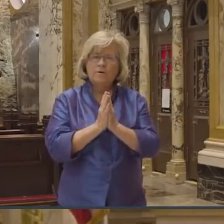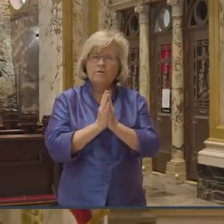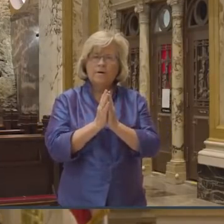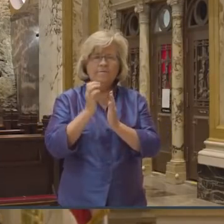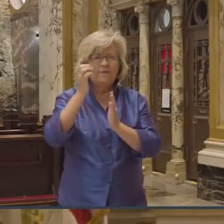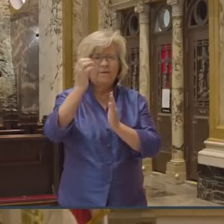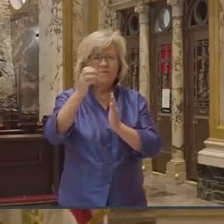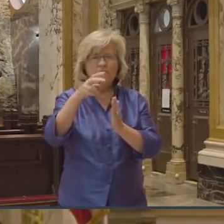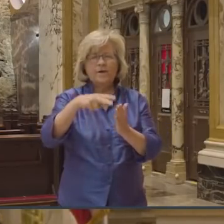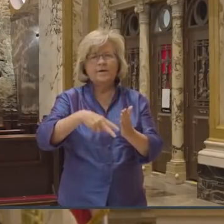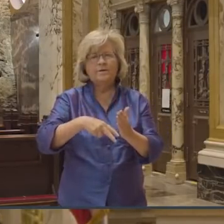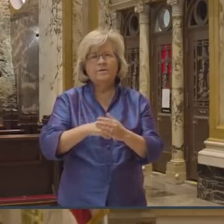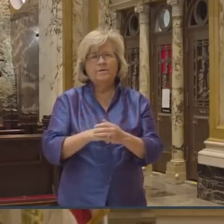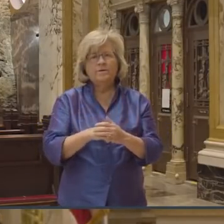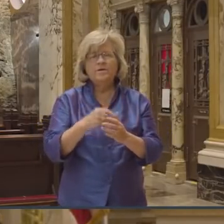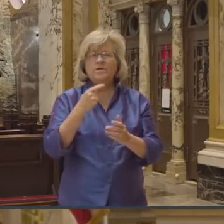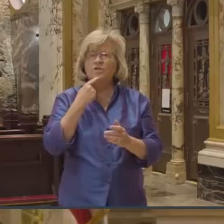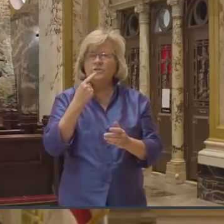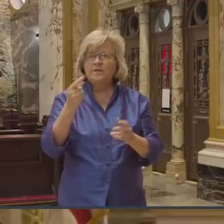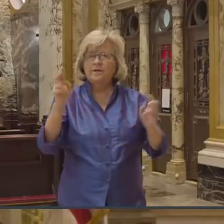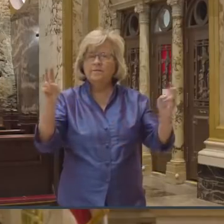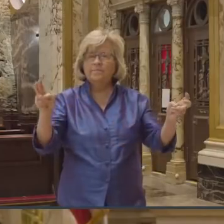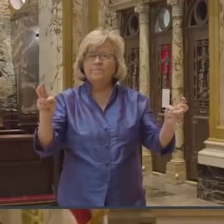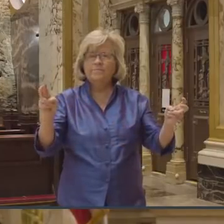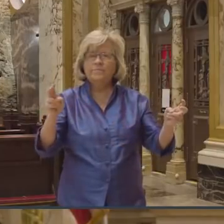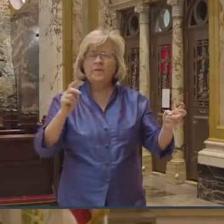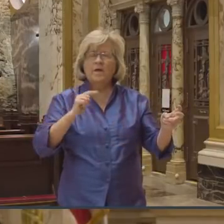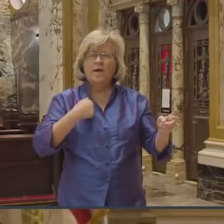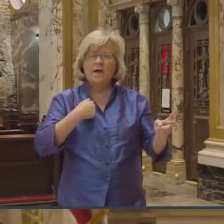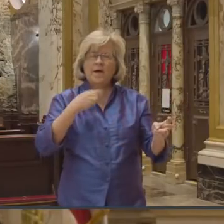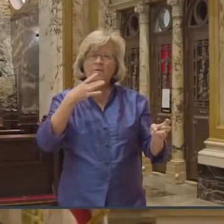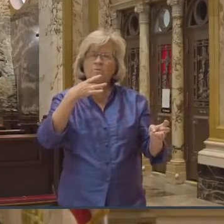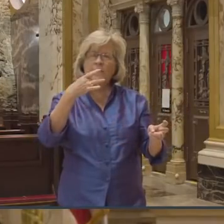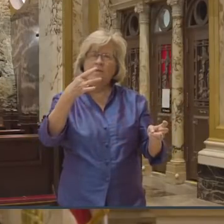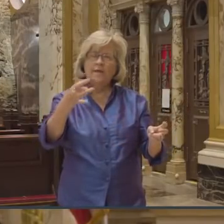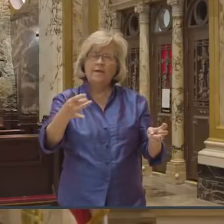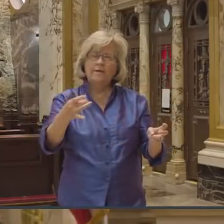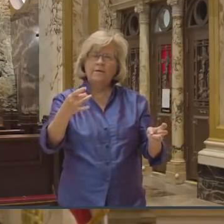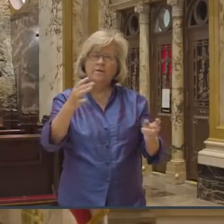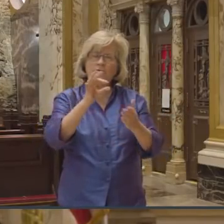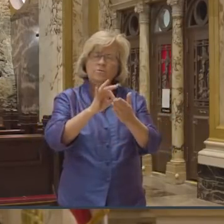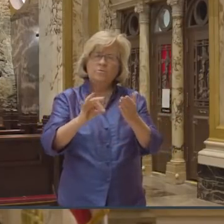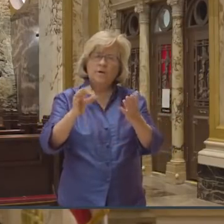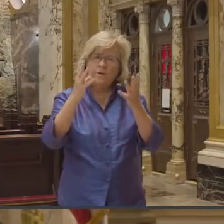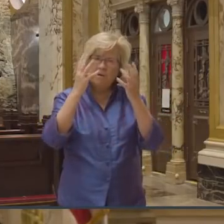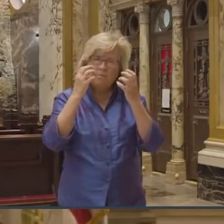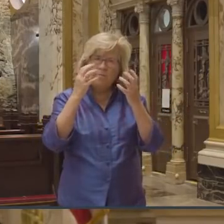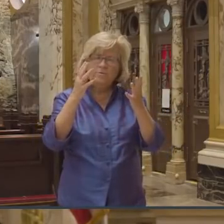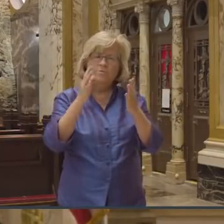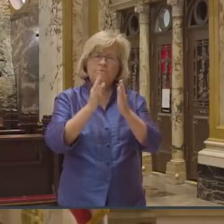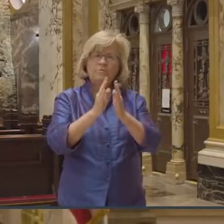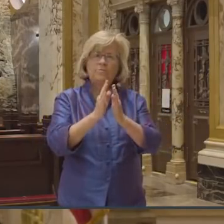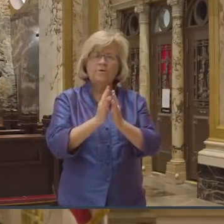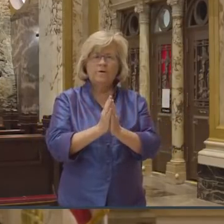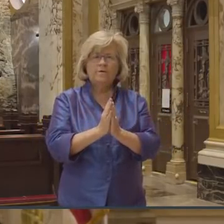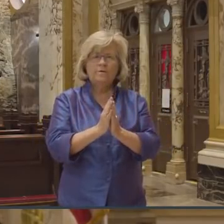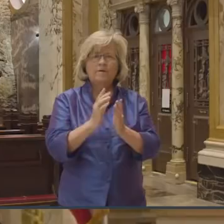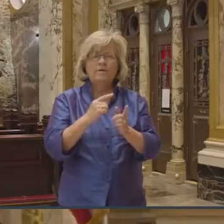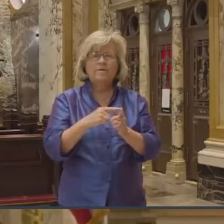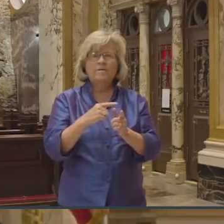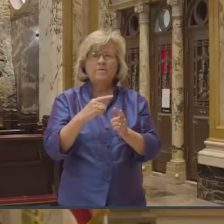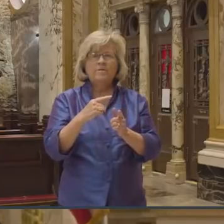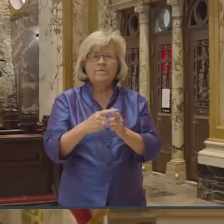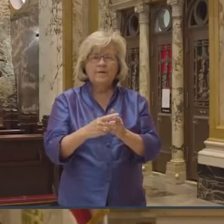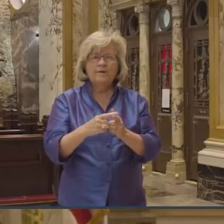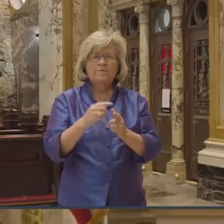ever read. She said, "I would like to write a beautiful prayer." And then you realize she's talking